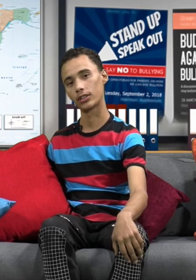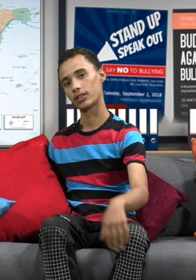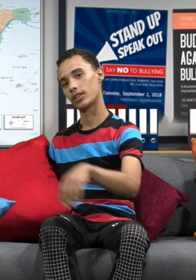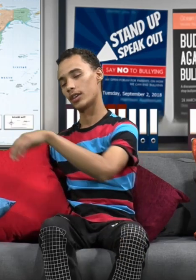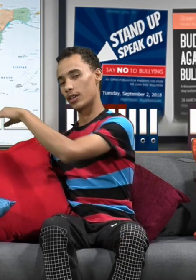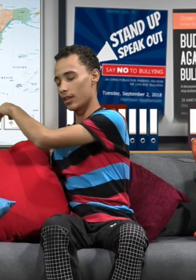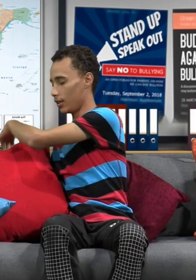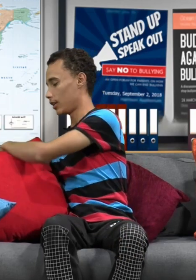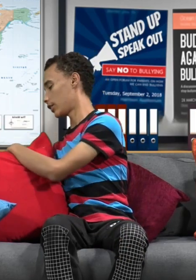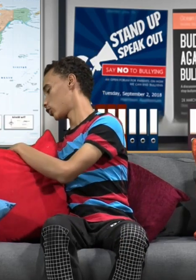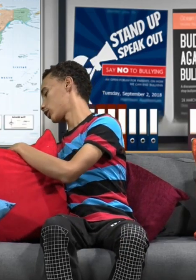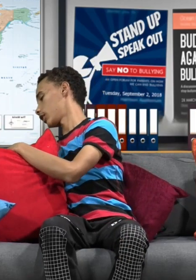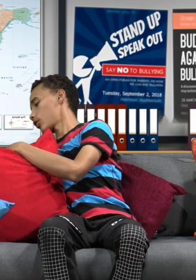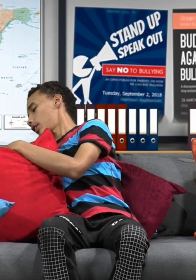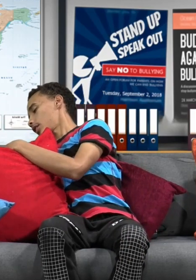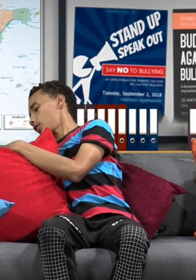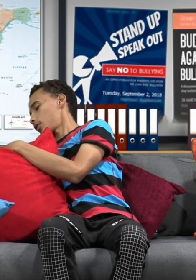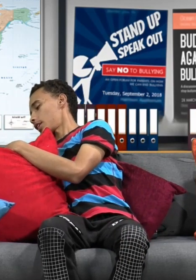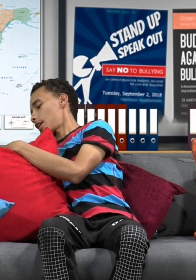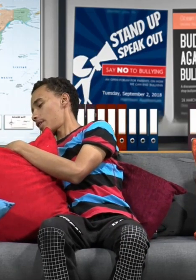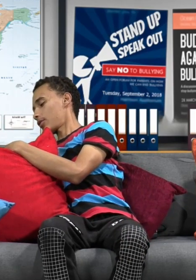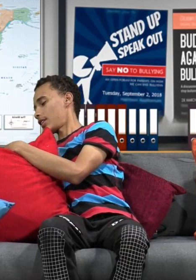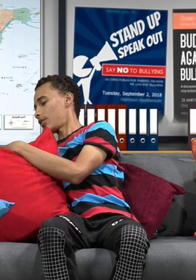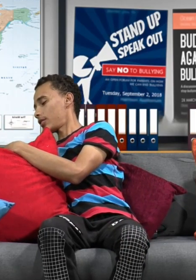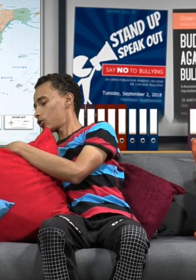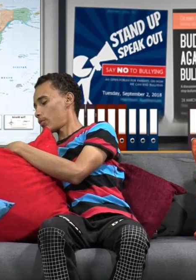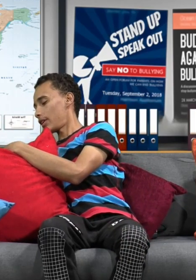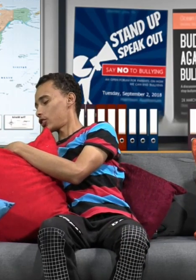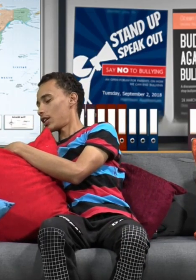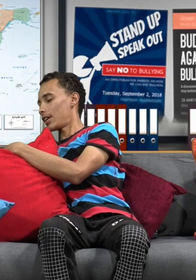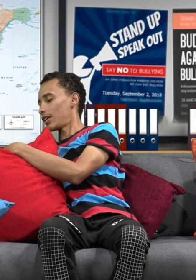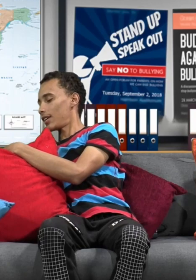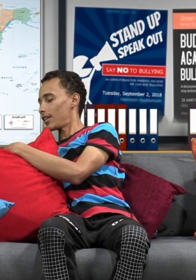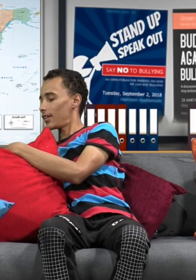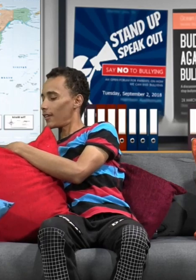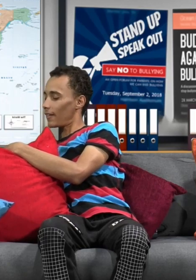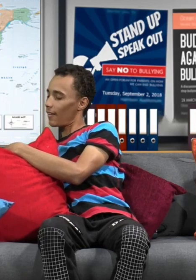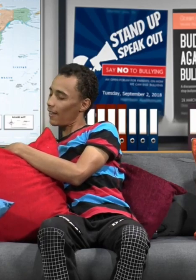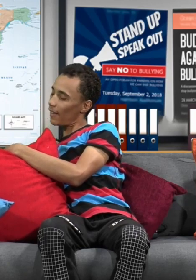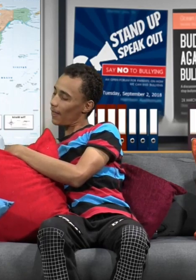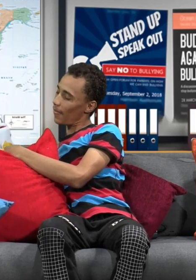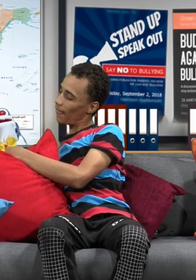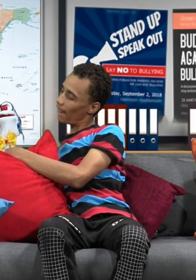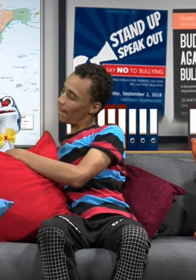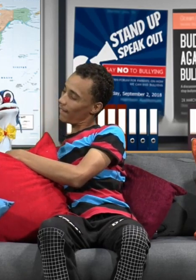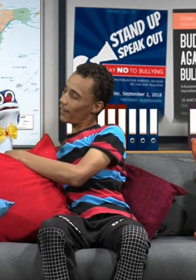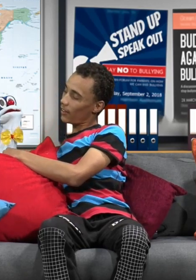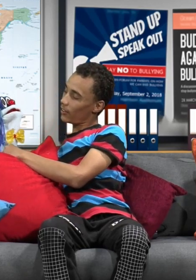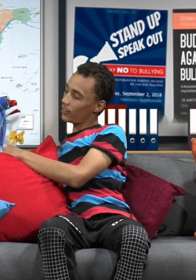Joshi. Hi Joshi, you can come out now. Stop being shy.